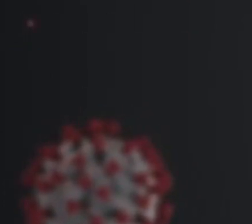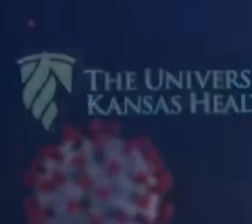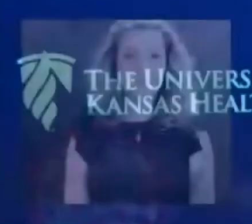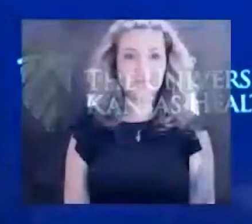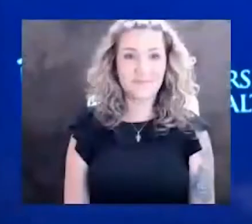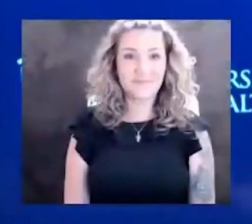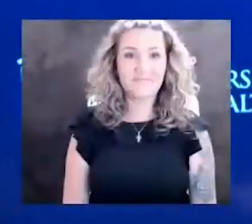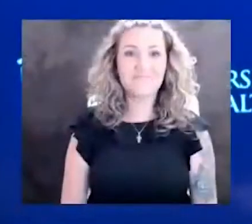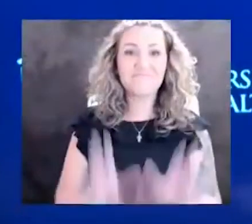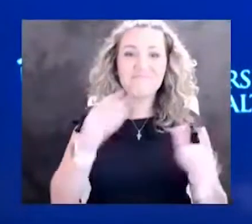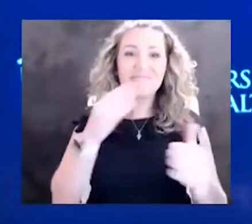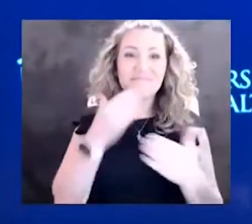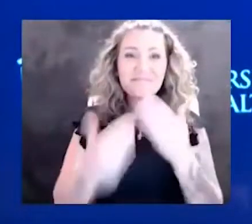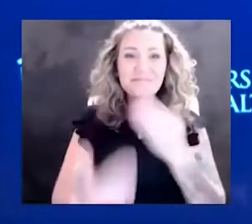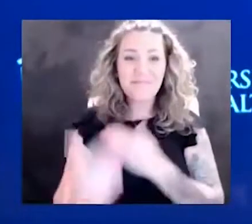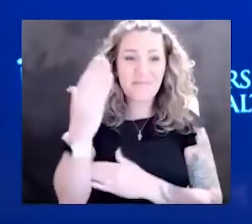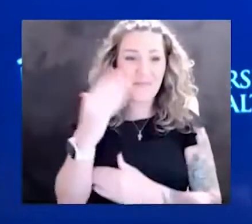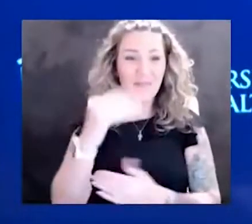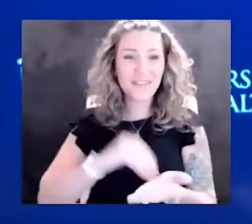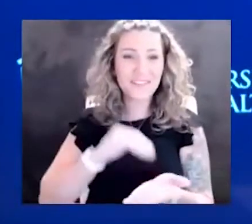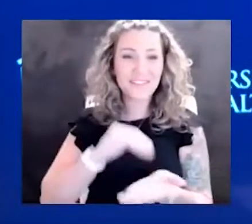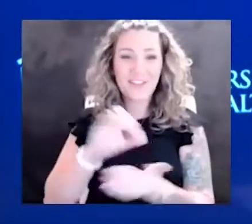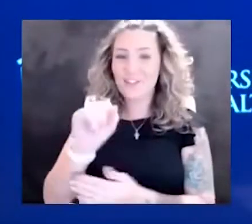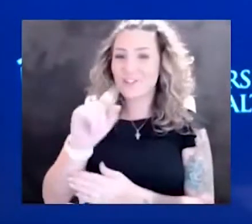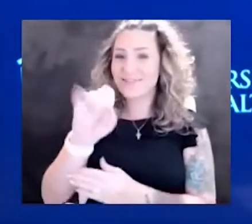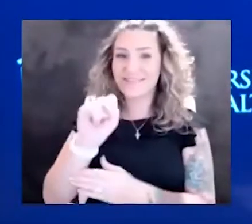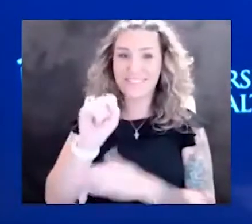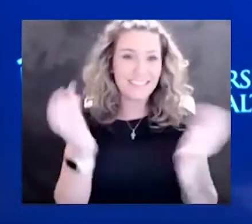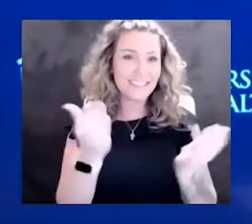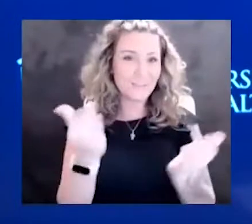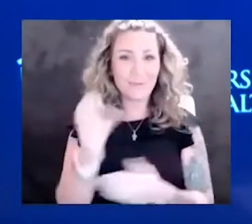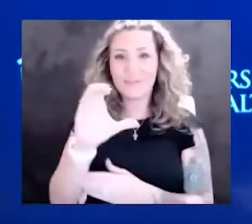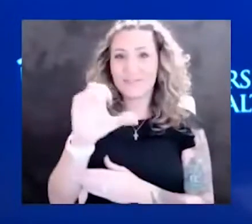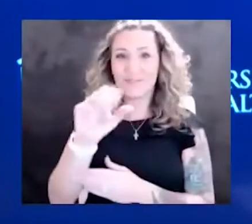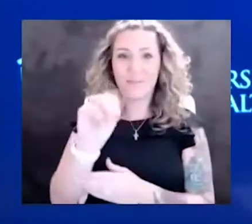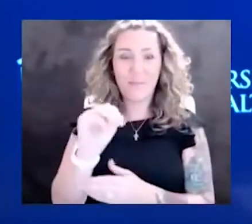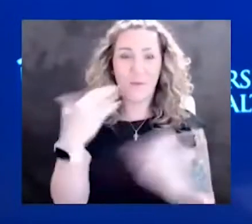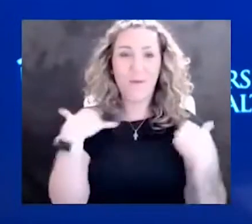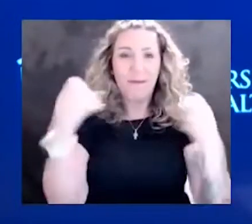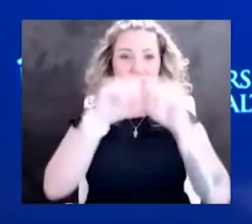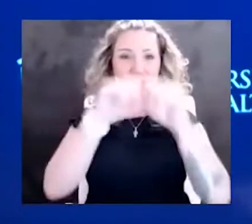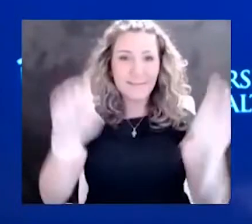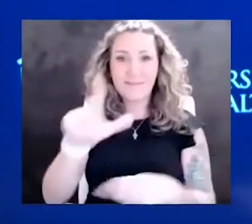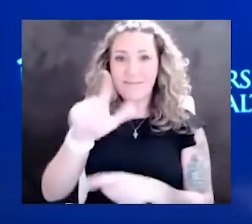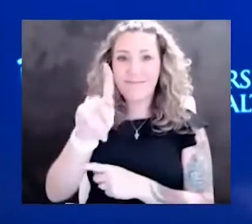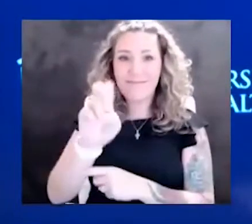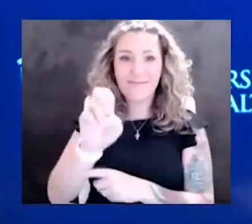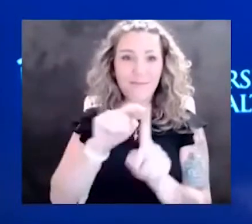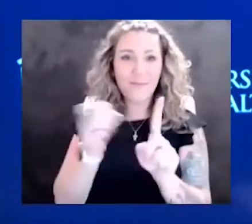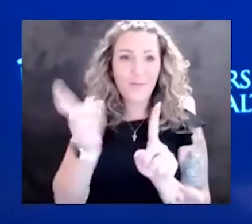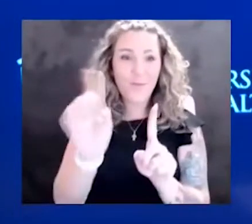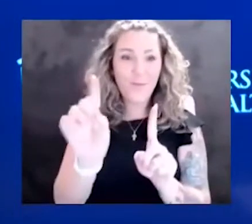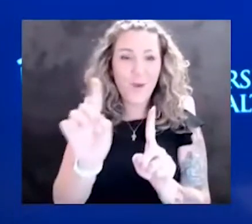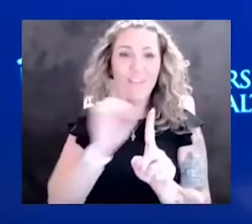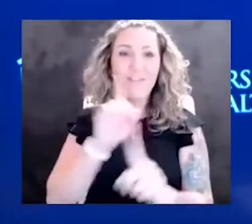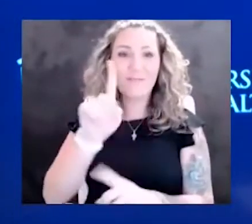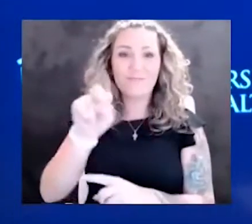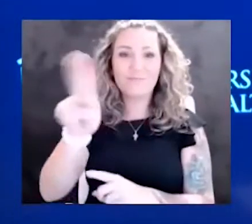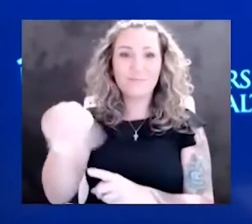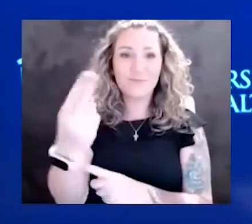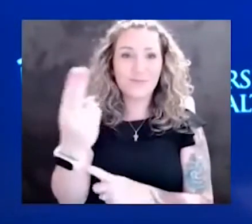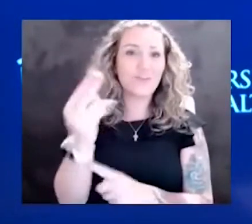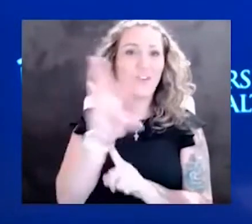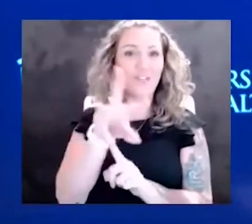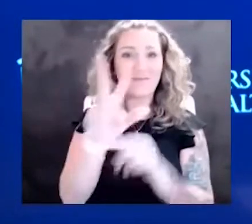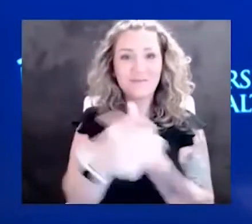Hey, good morning. This is Dr. Steve Stites, Chief Medical Officer here at the University of Kansas Health System, broadcasting live with you from the Dolph Simons Family Studio. We are delighted